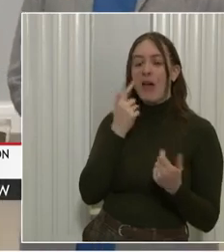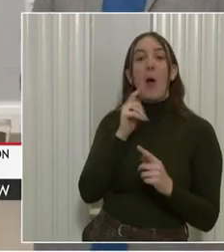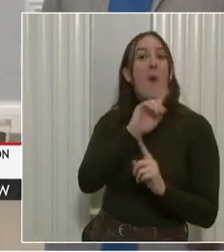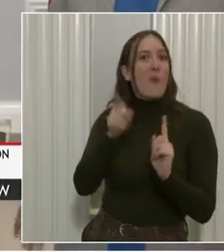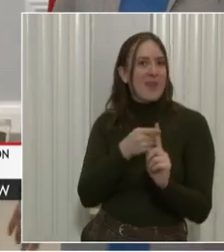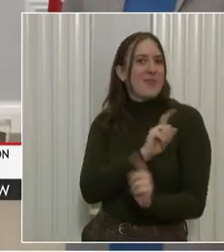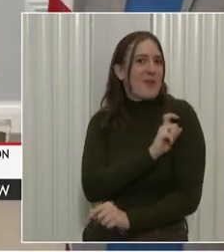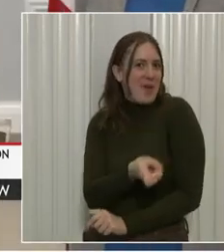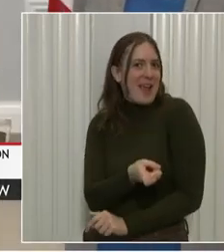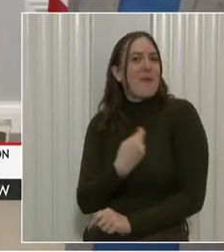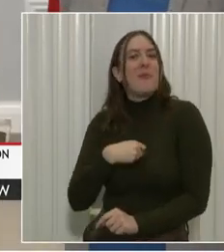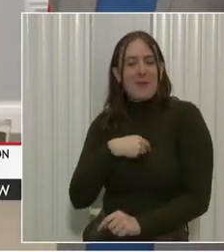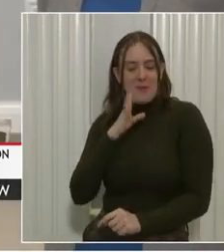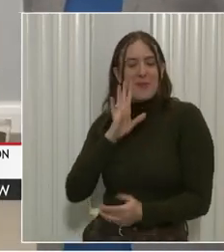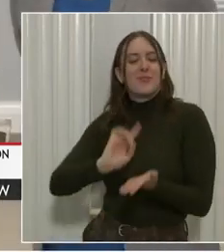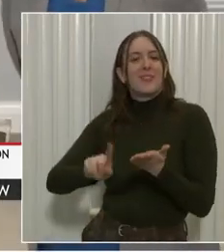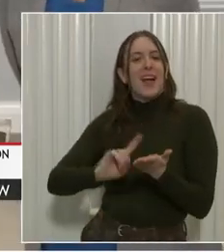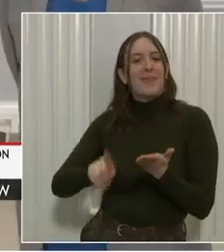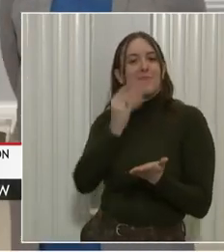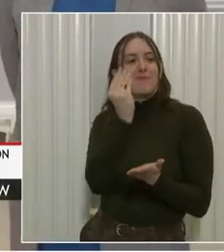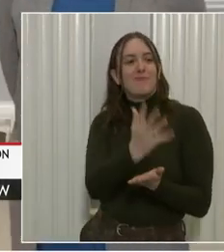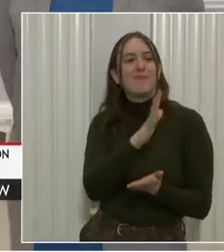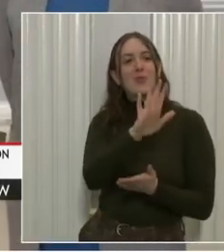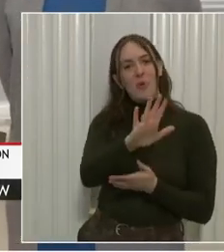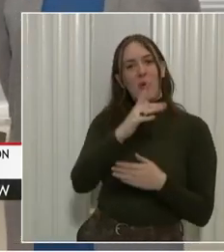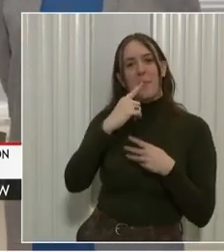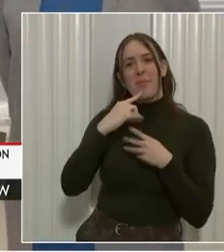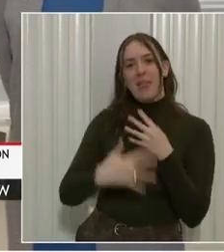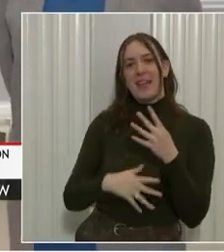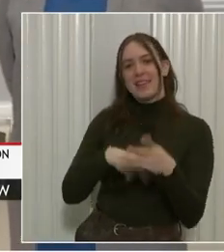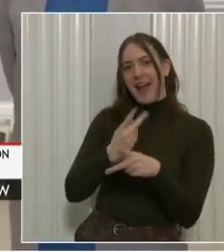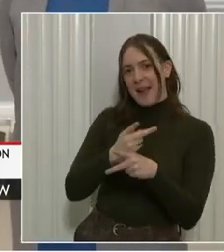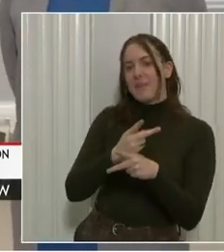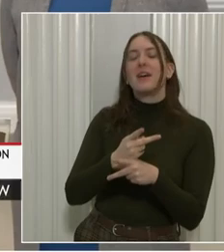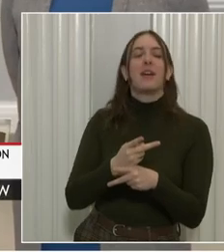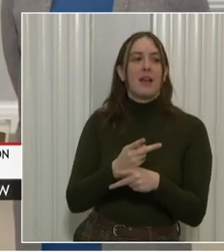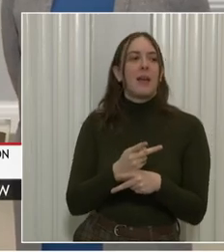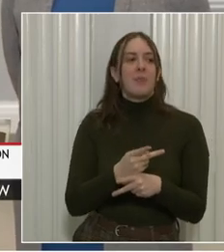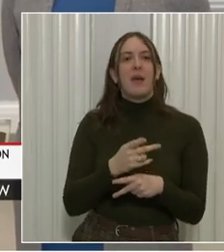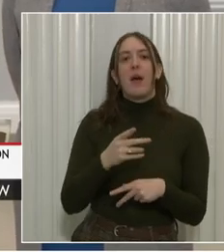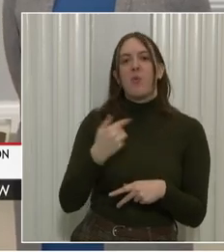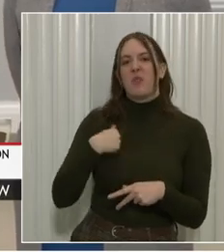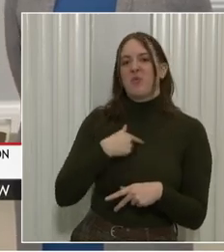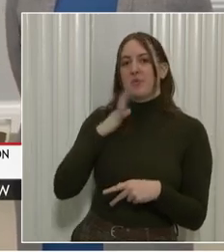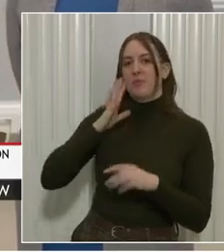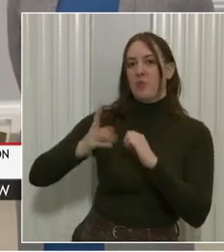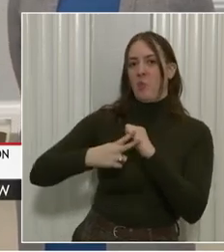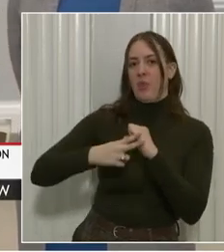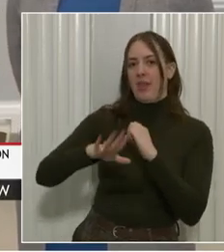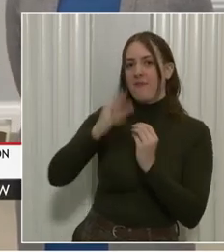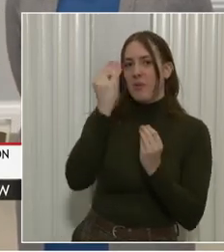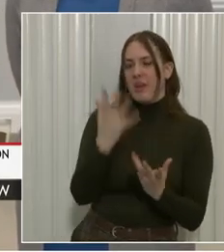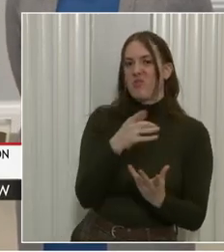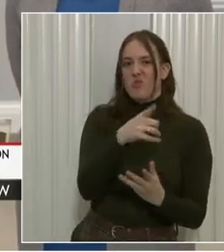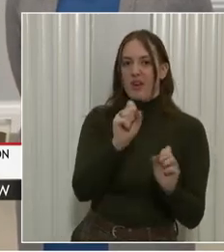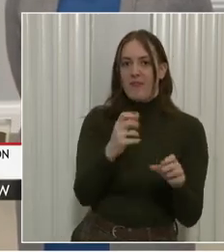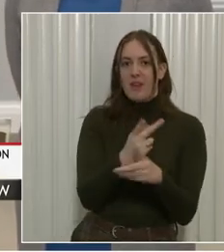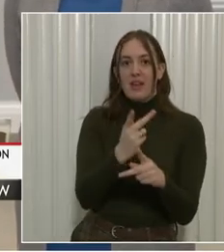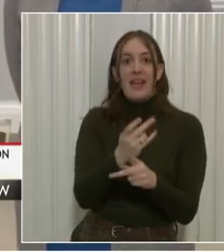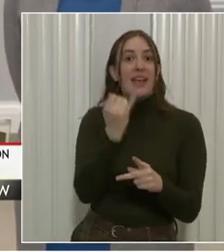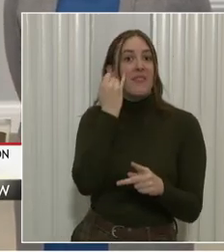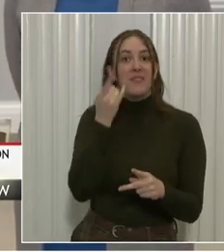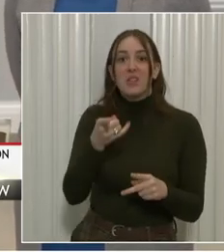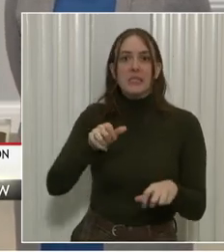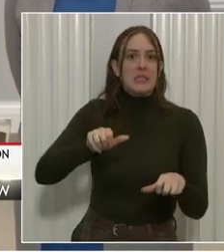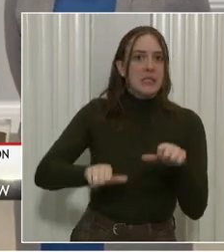then we're going to put that result in the donor app or in a place that you can access it so you can find out. And even if you don't know your blood type, that's okay. We